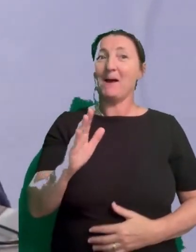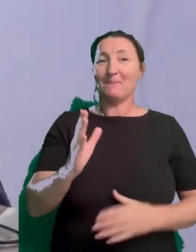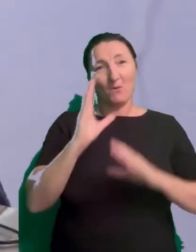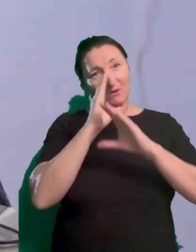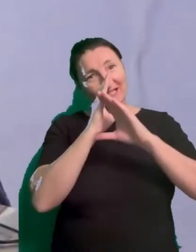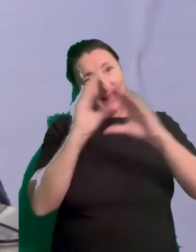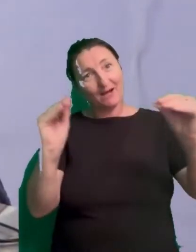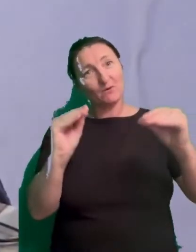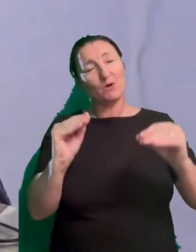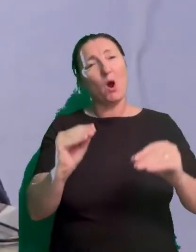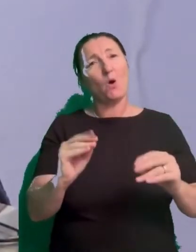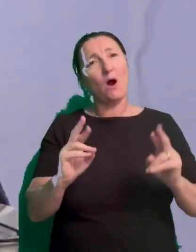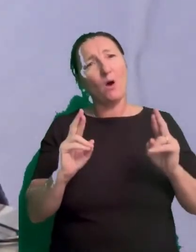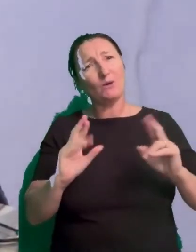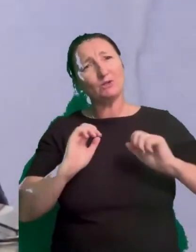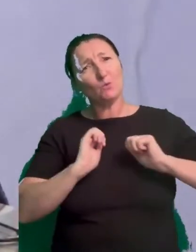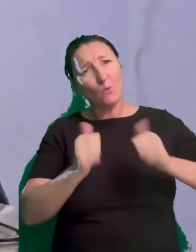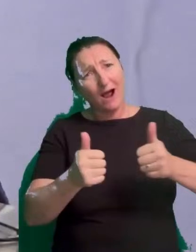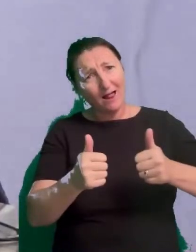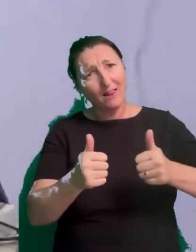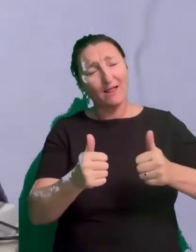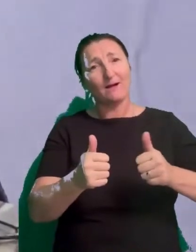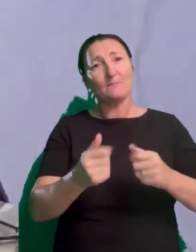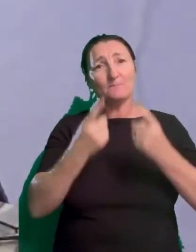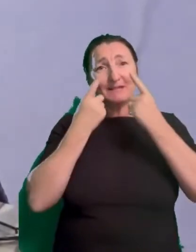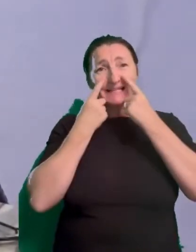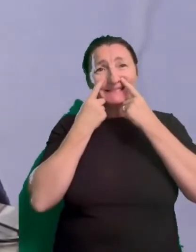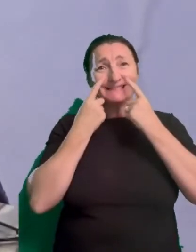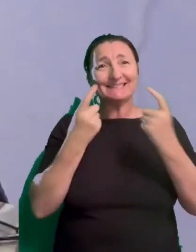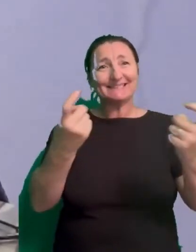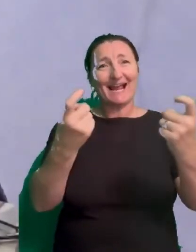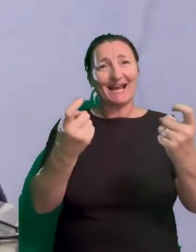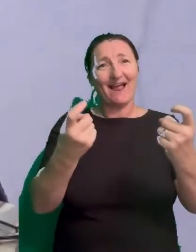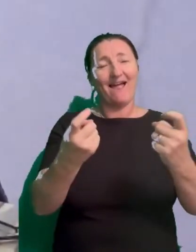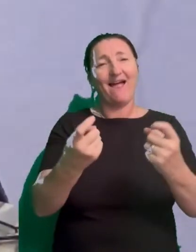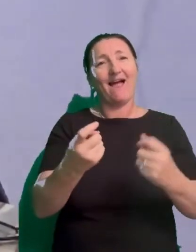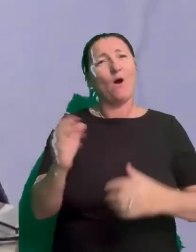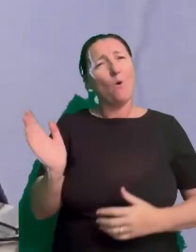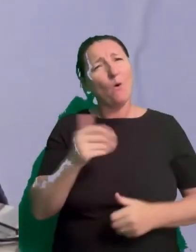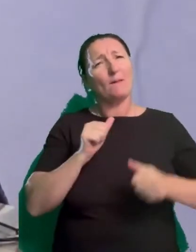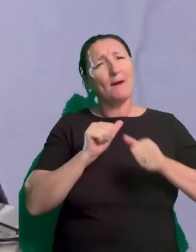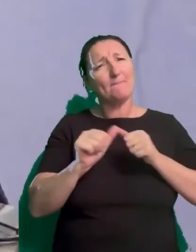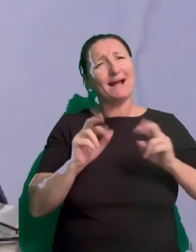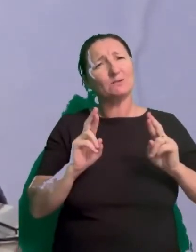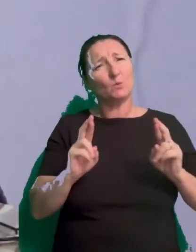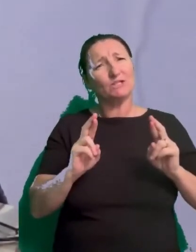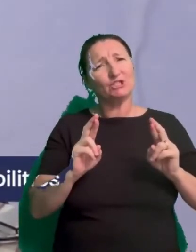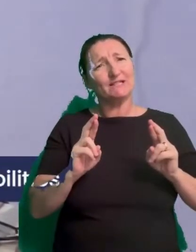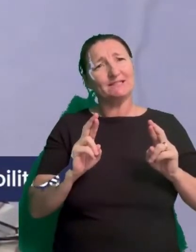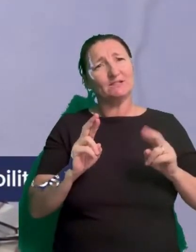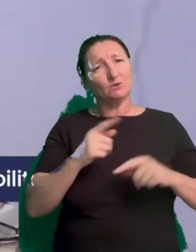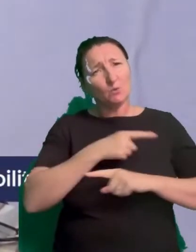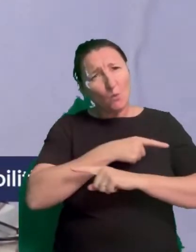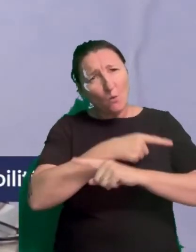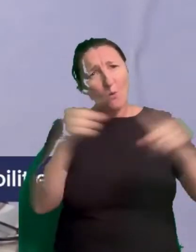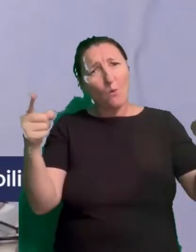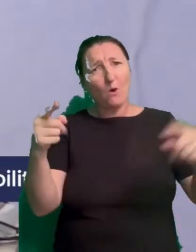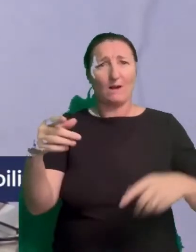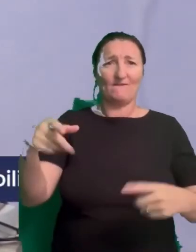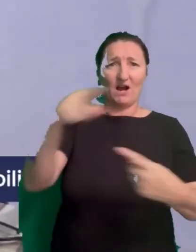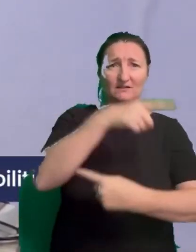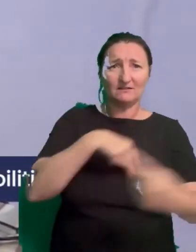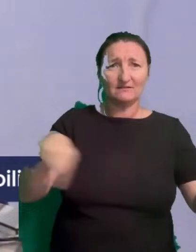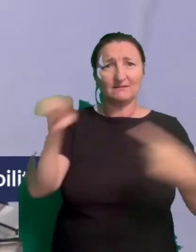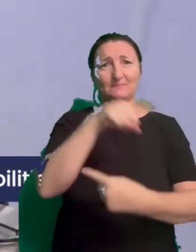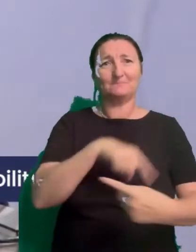care, and all my best wishes to all of us on this day